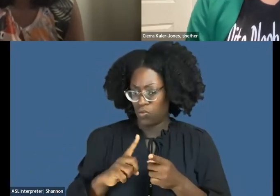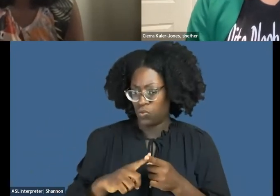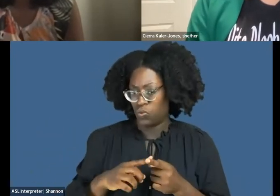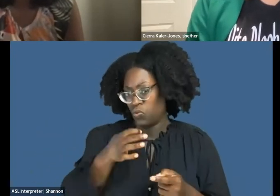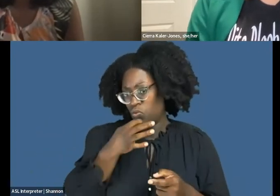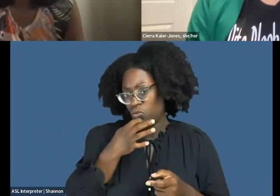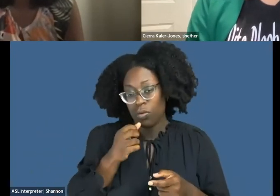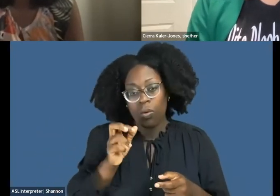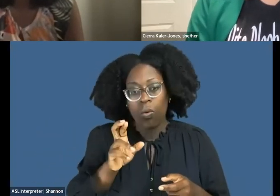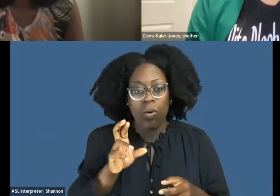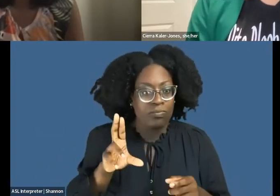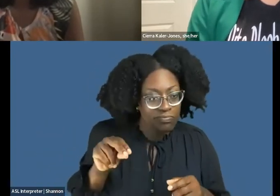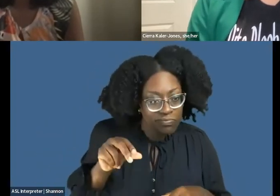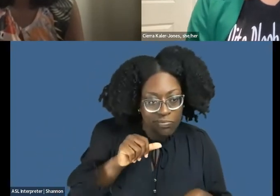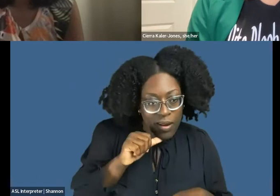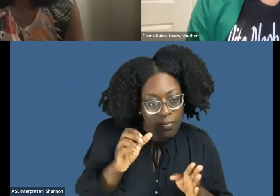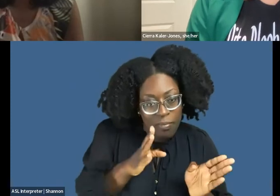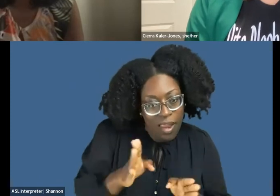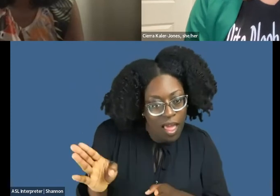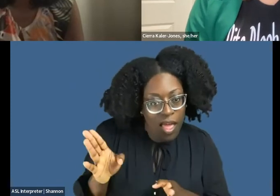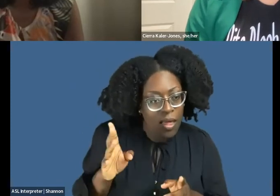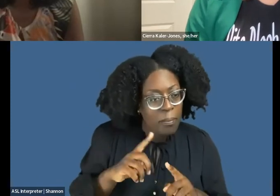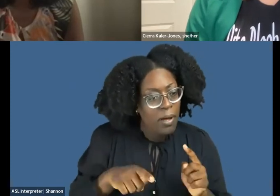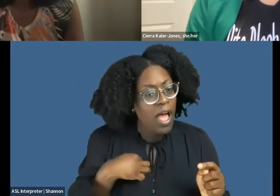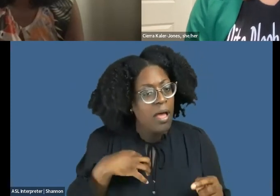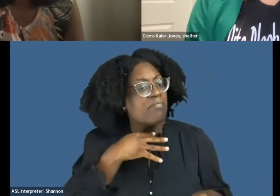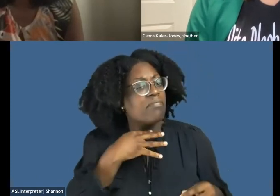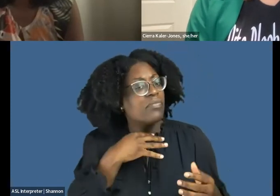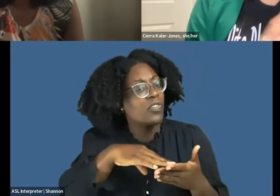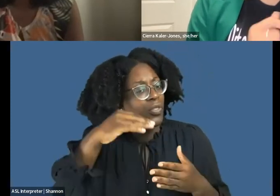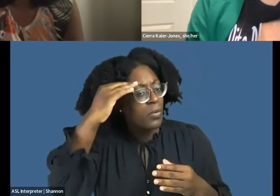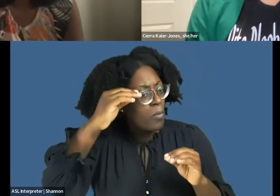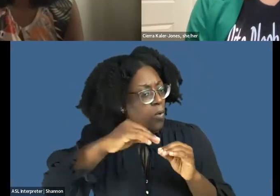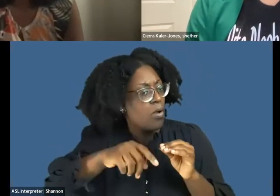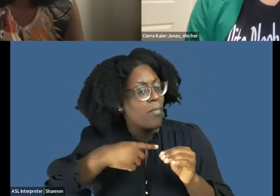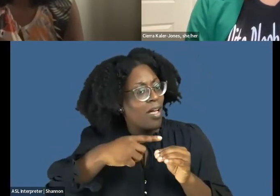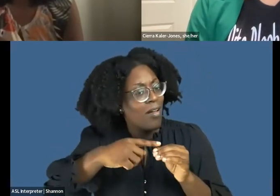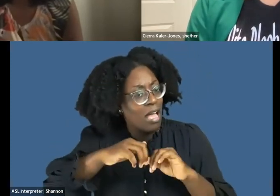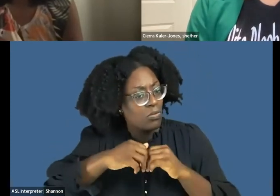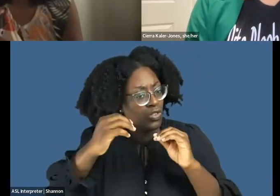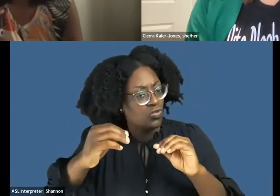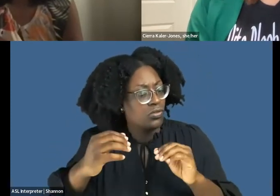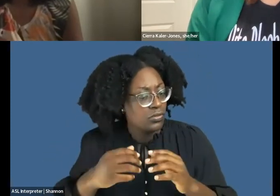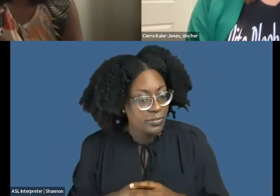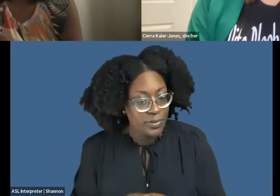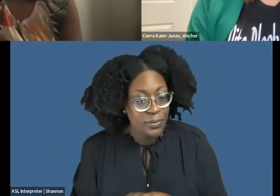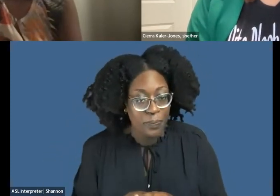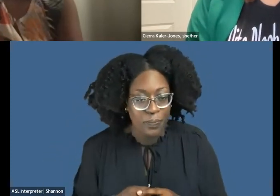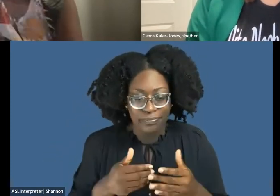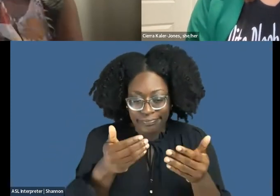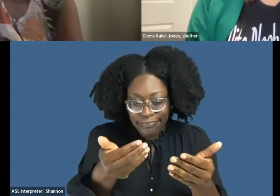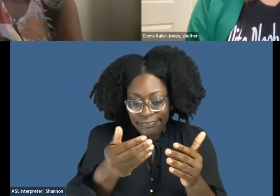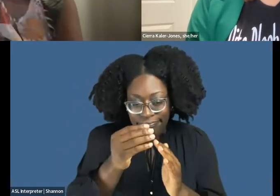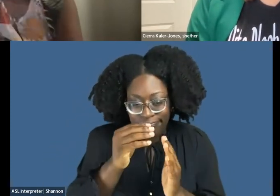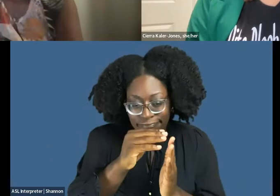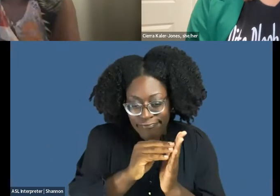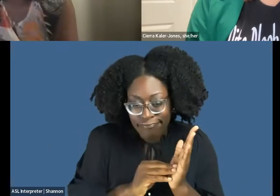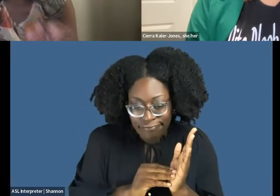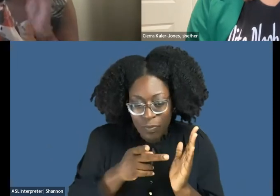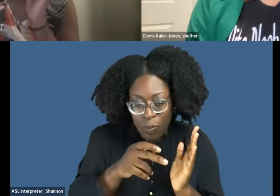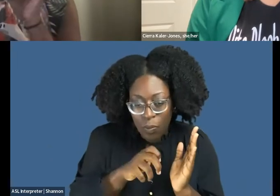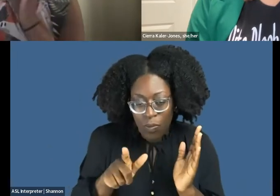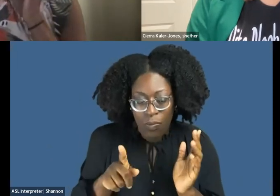this poll, we'll post it. I'll give some what's coming up, and then we'll dive into a number of questions about Queen